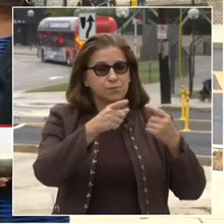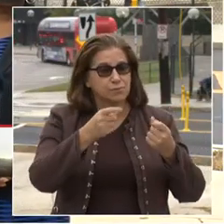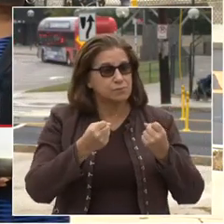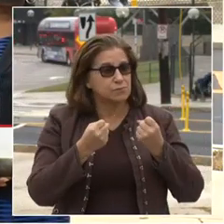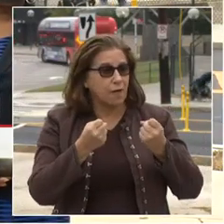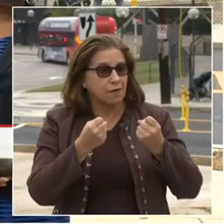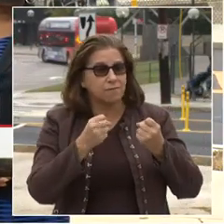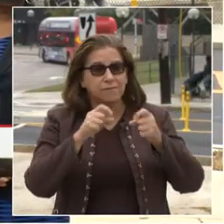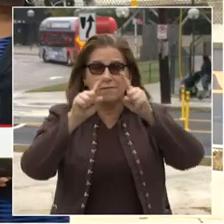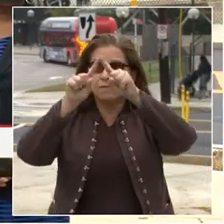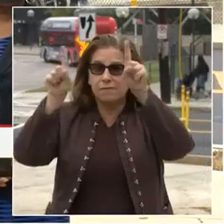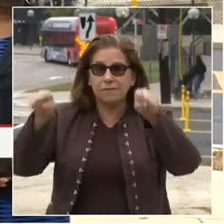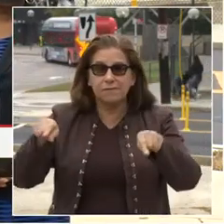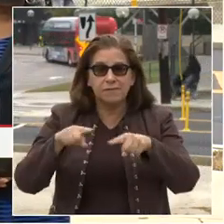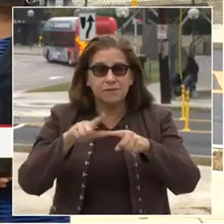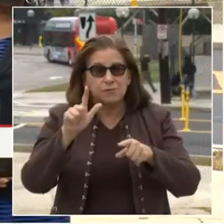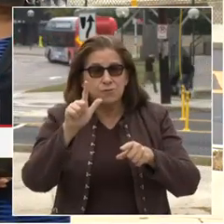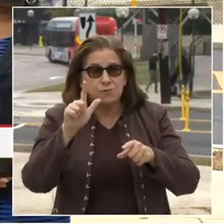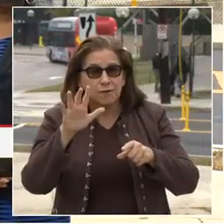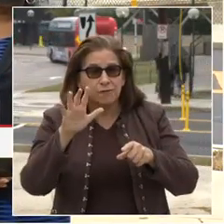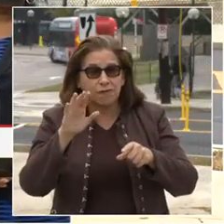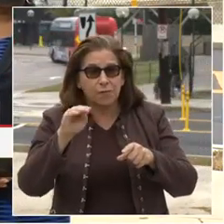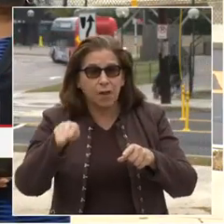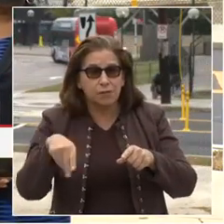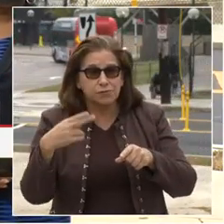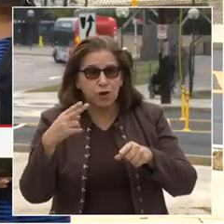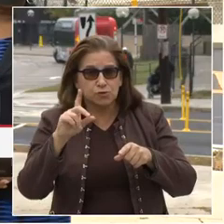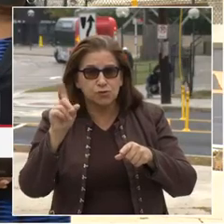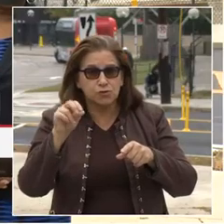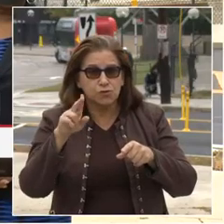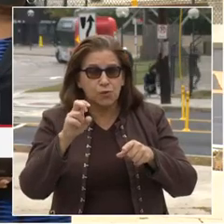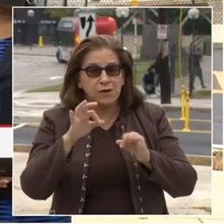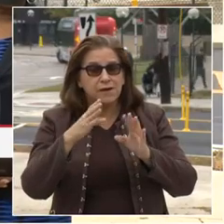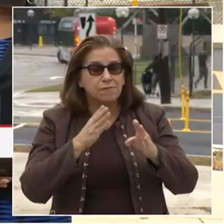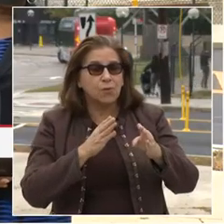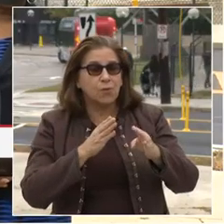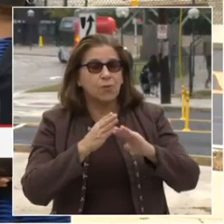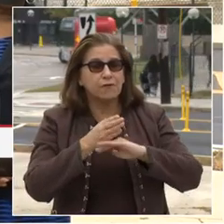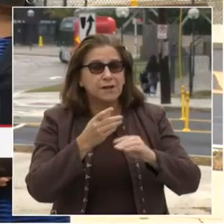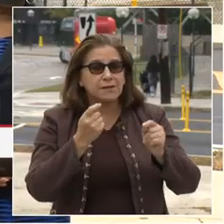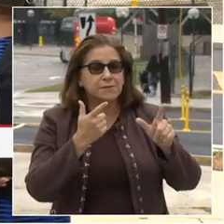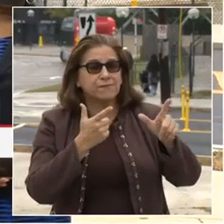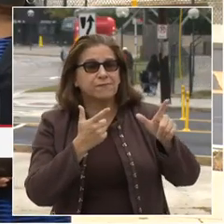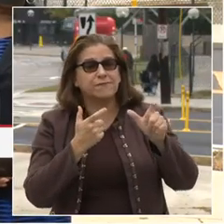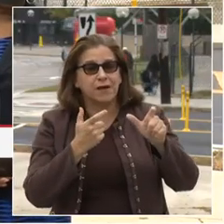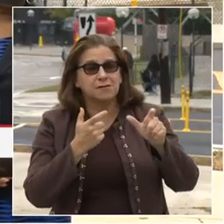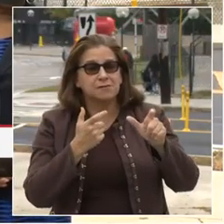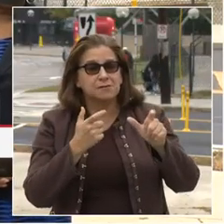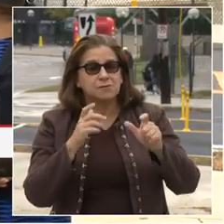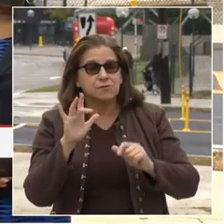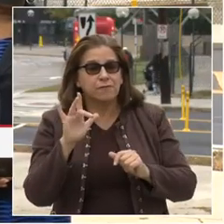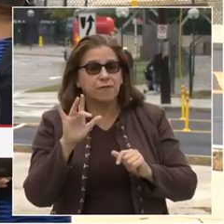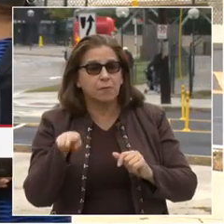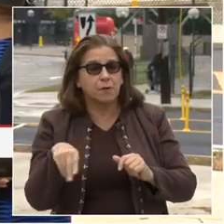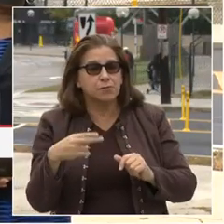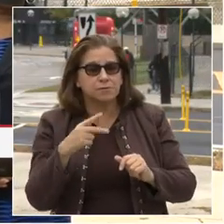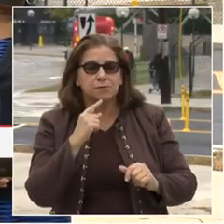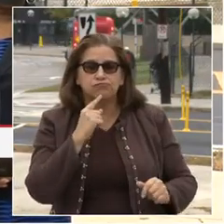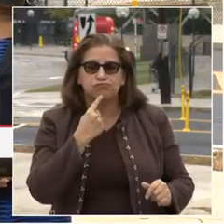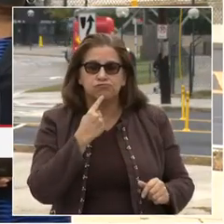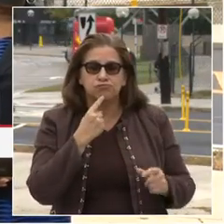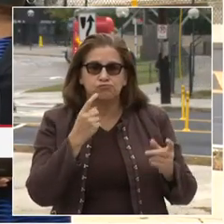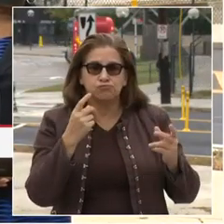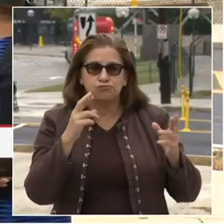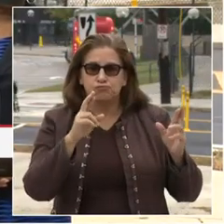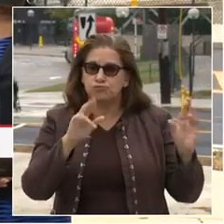miles over the speed limit, you drive over 25 miles per hour, you take a serious risk that someone could